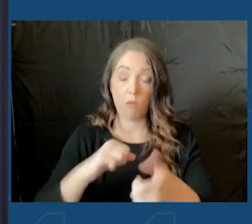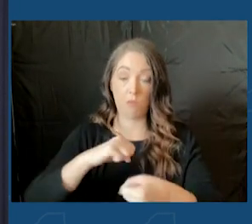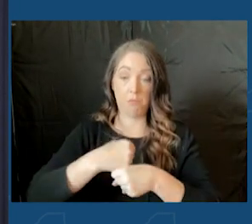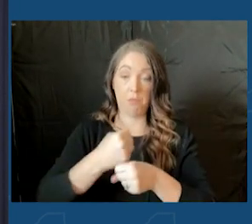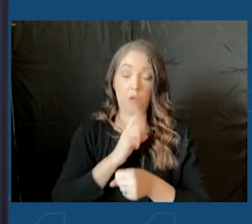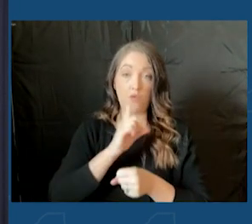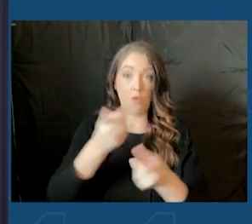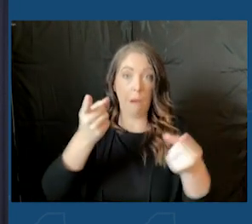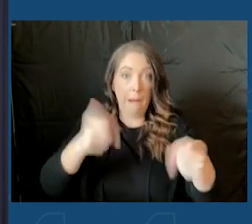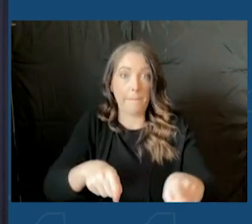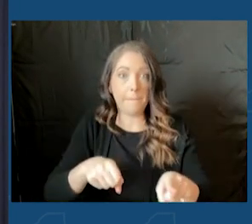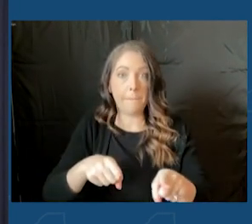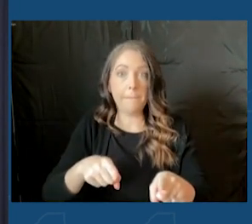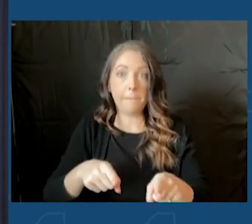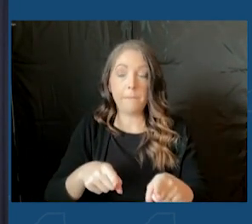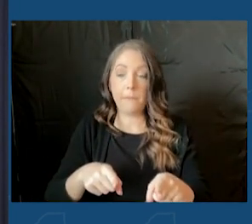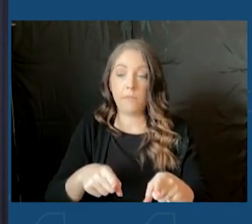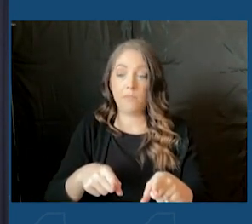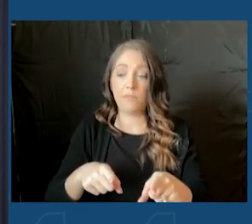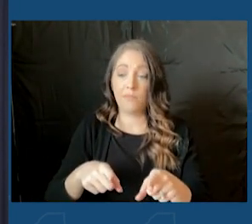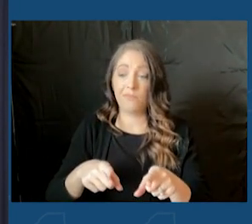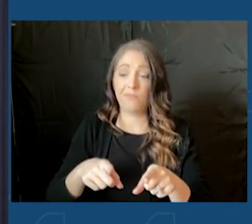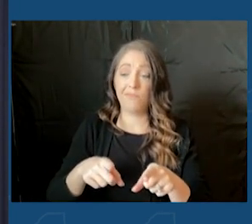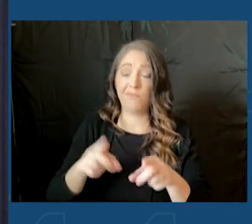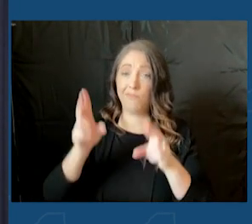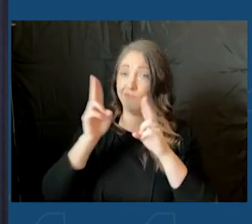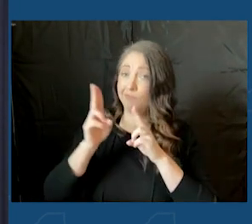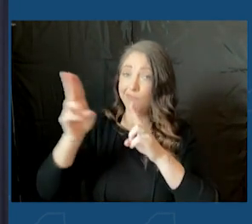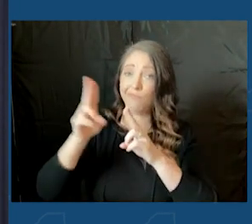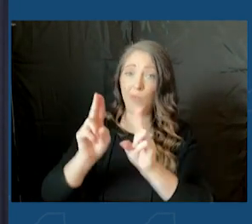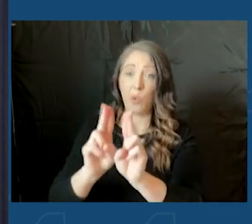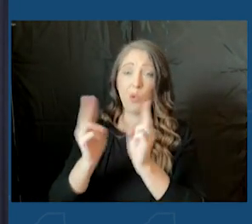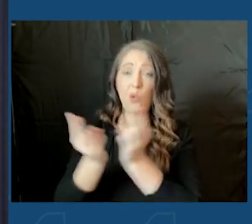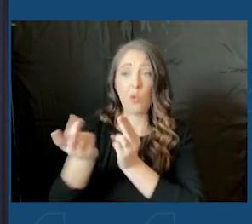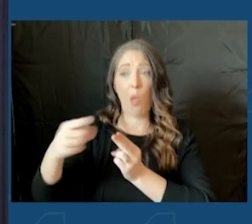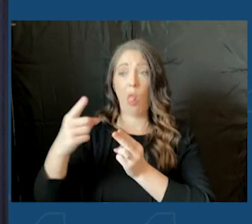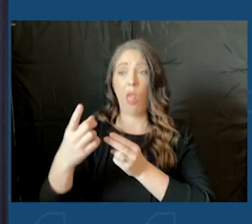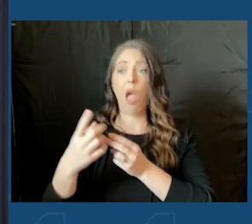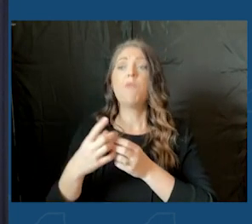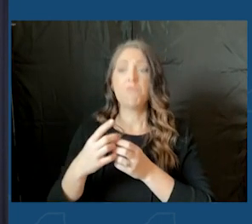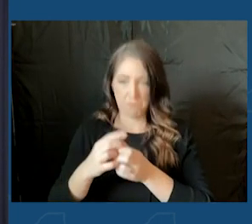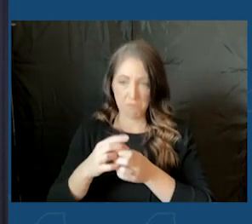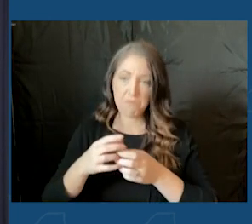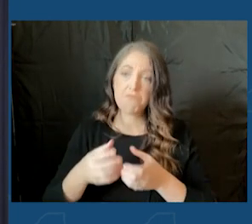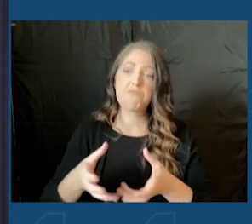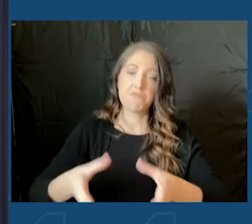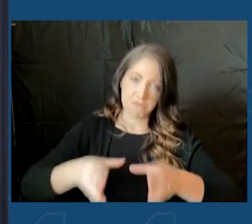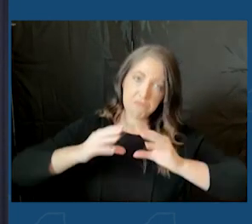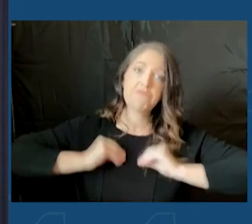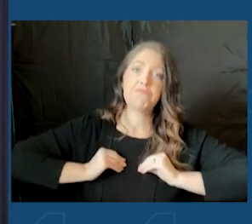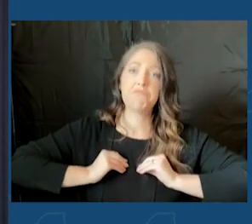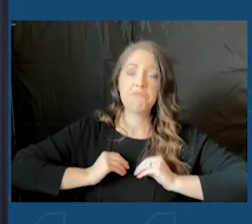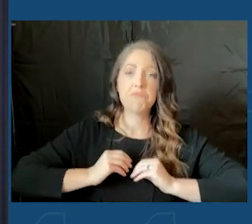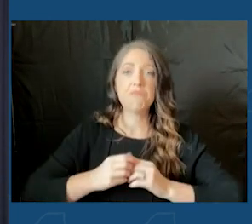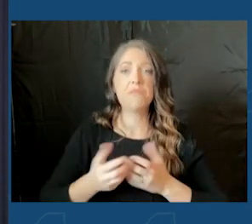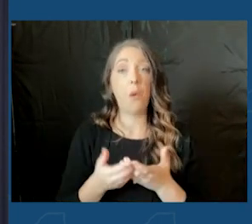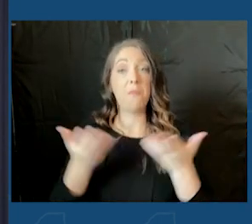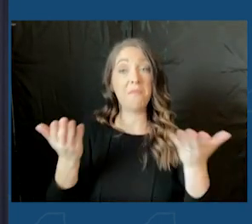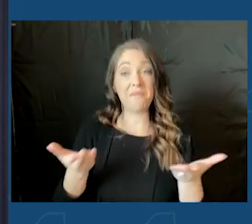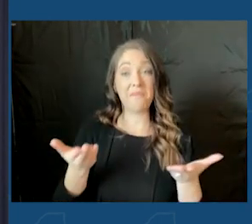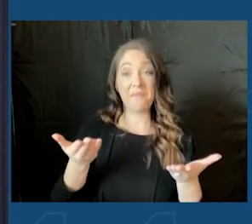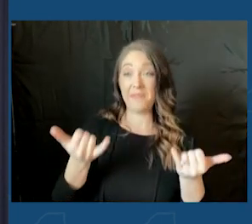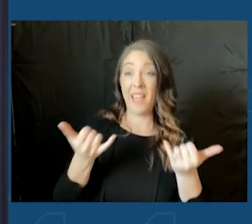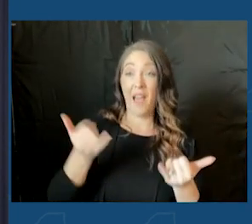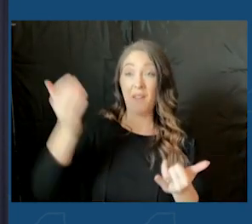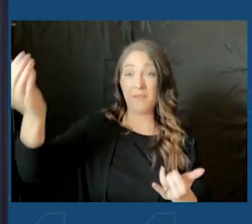To the credit of this union that they have embraced this progressive cause along with so many others. So without further ado, let's bring up Rich Marocco,